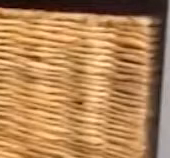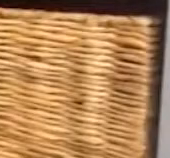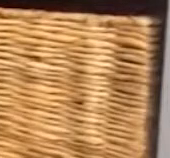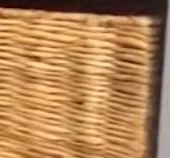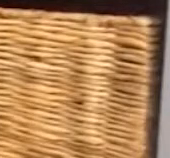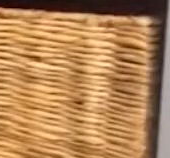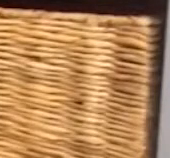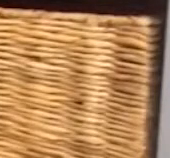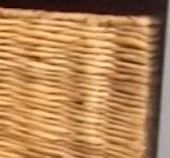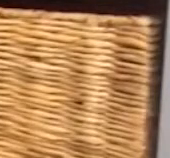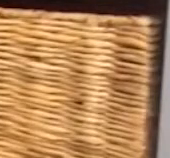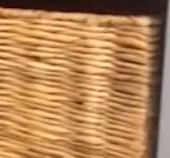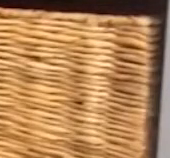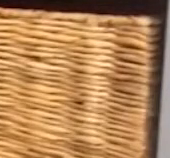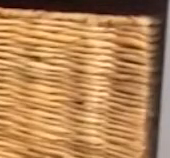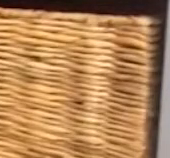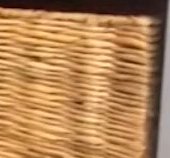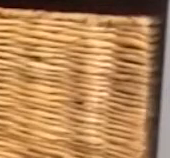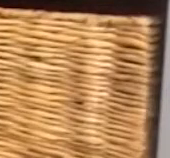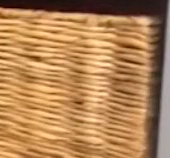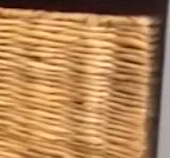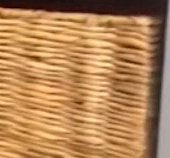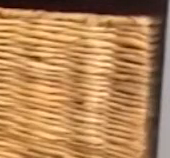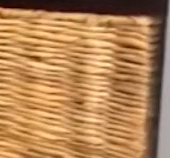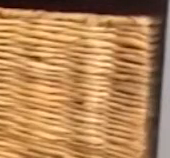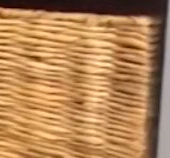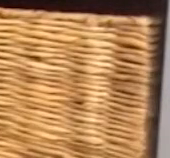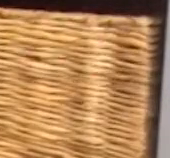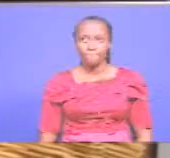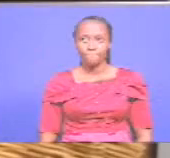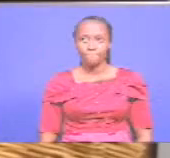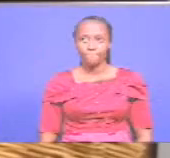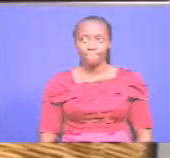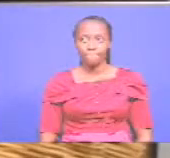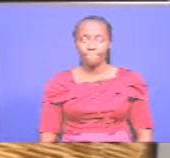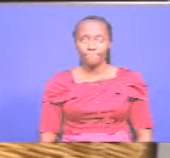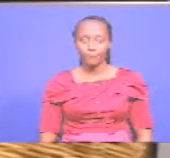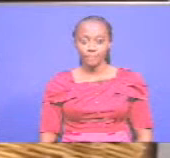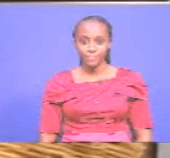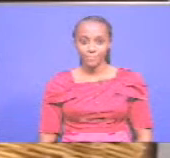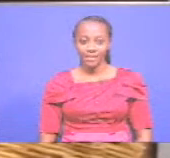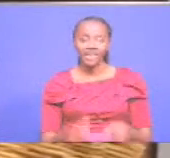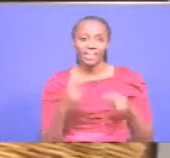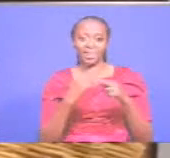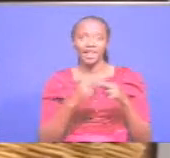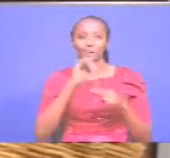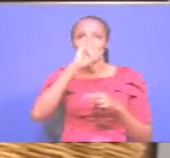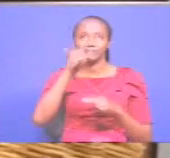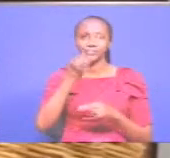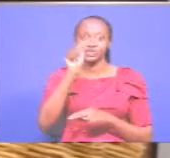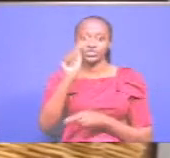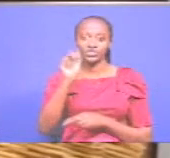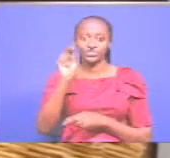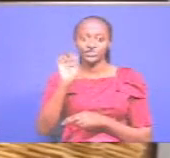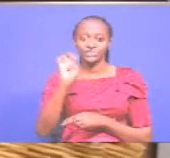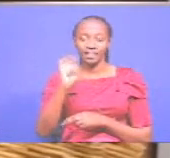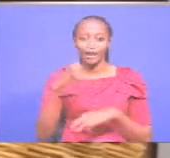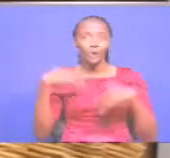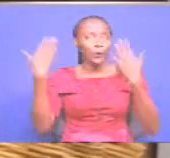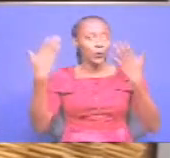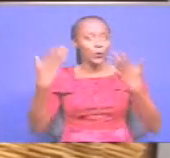It's that time of the day where we interact with you on Able Differently. My name is Jane Theuri.